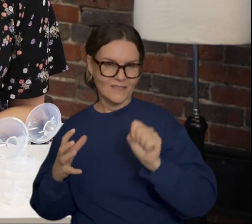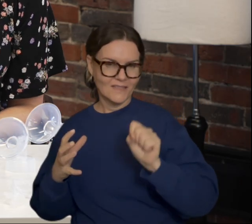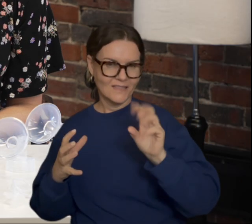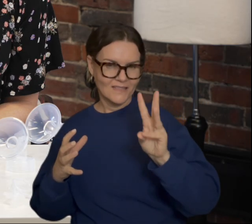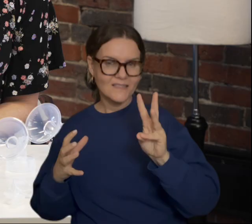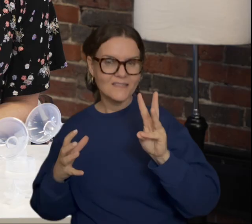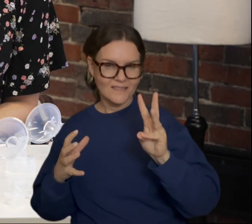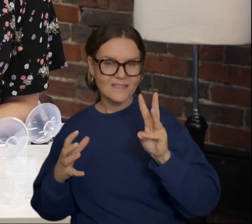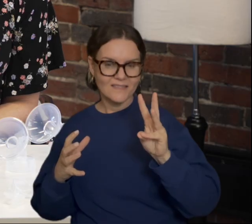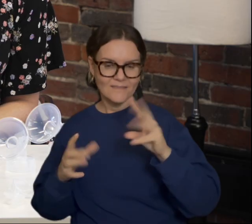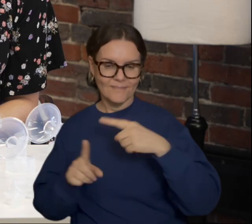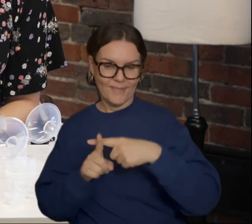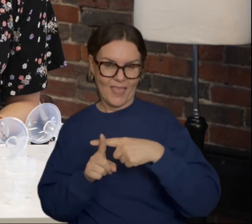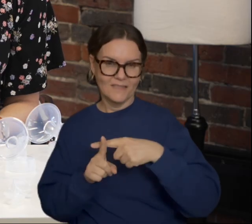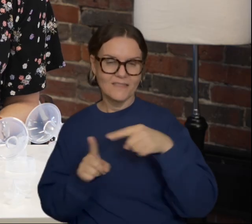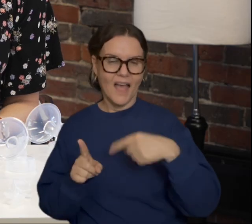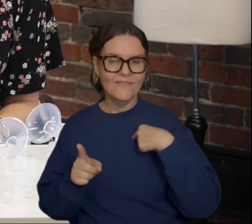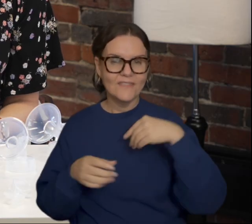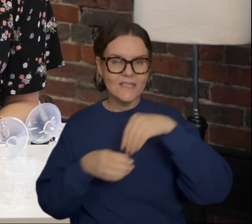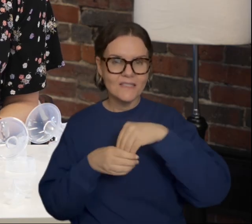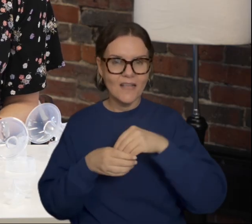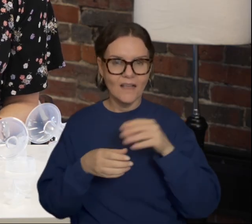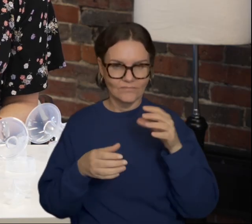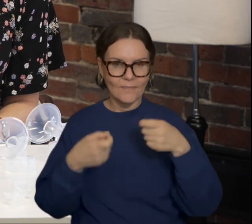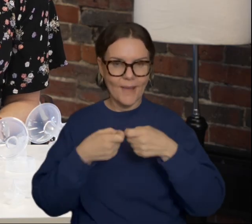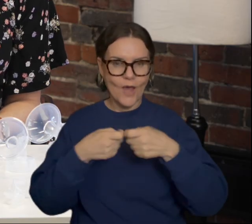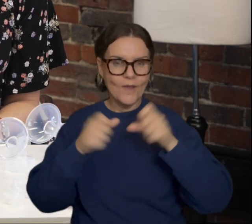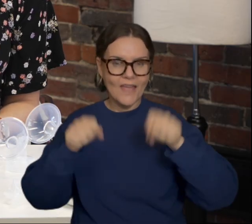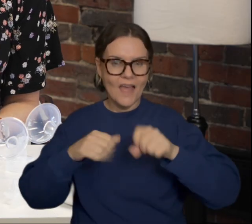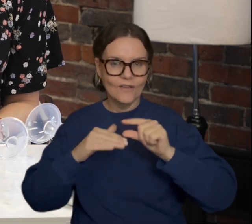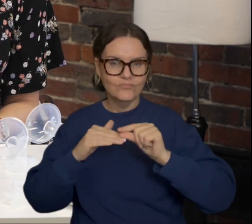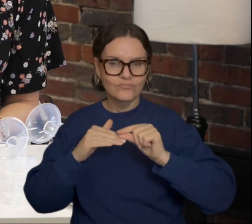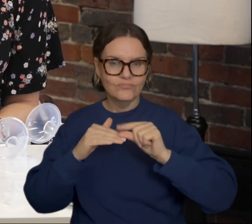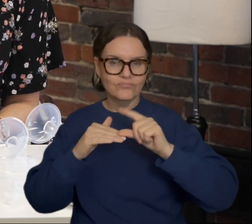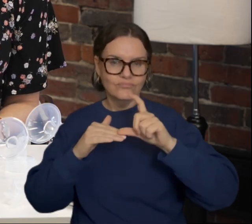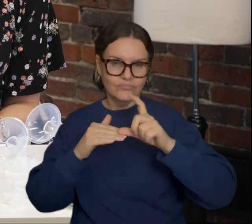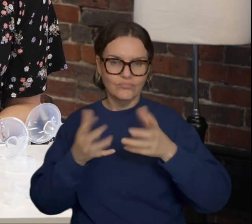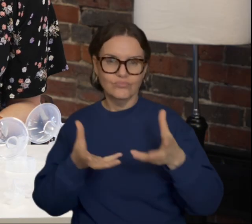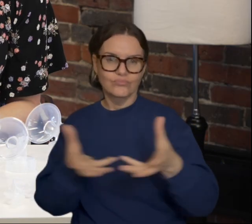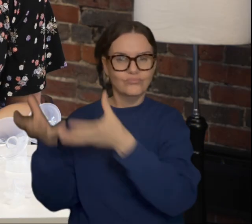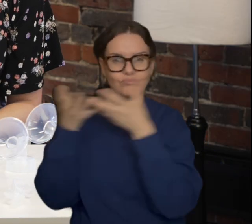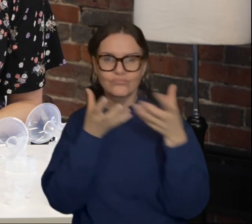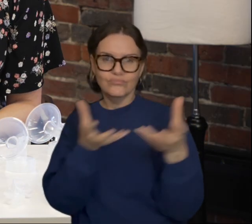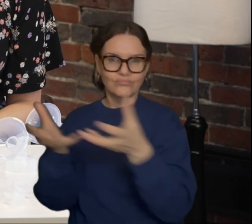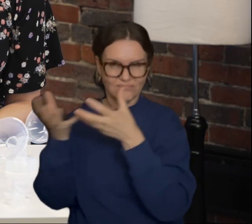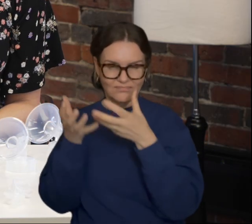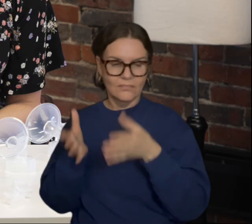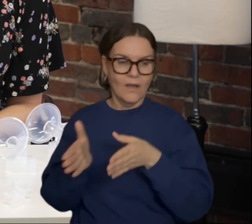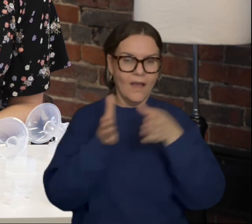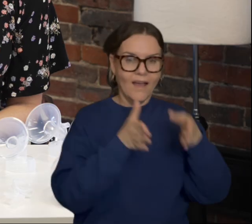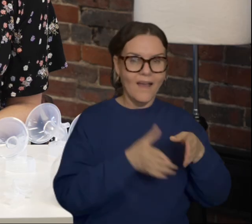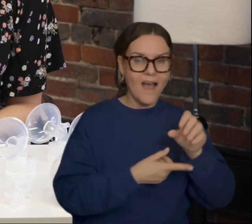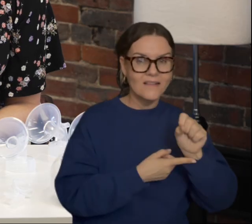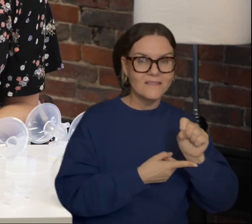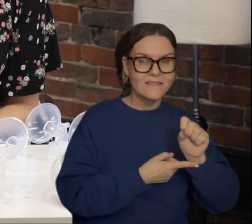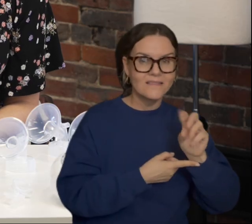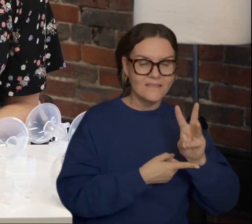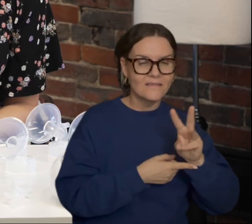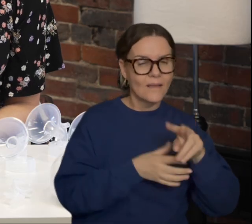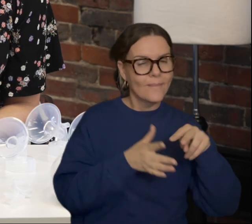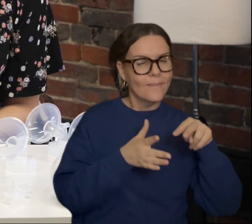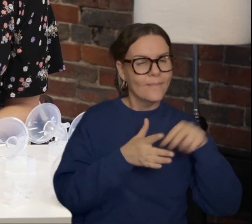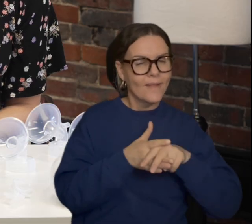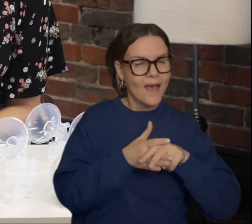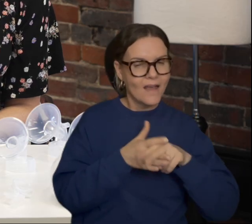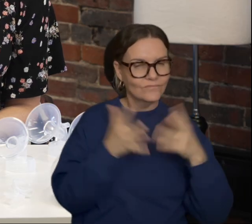it works whether or not the pump is plugged in. It will actually charge just like a cell phone. The Cimilre S6